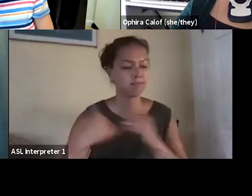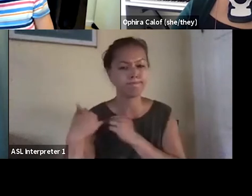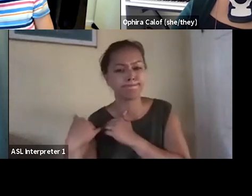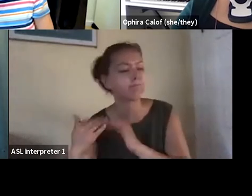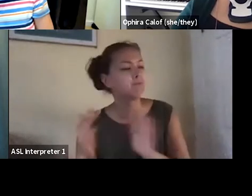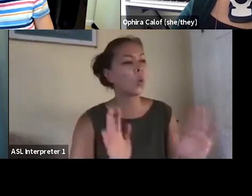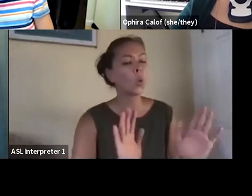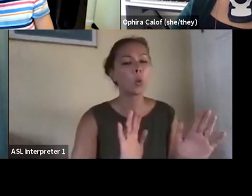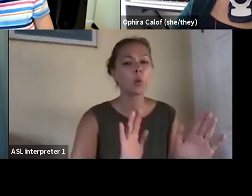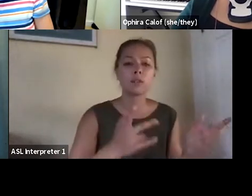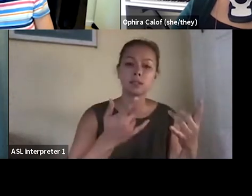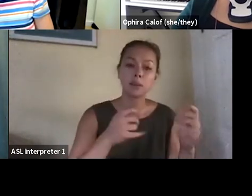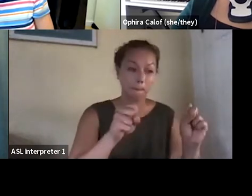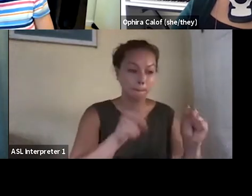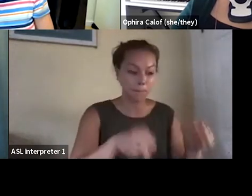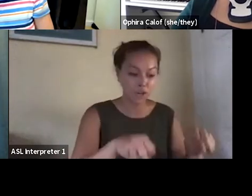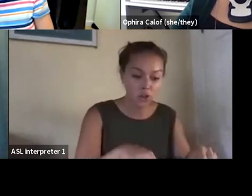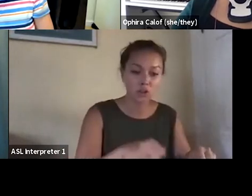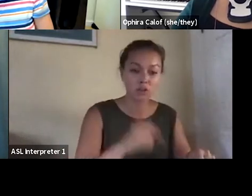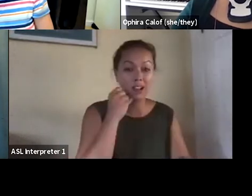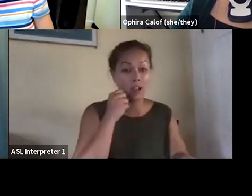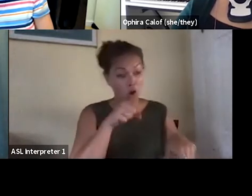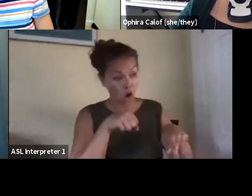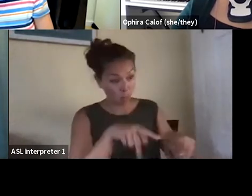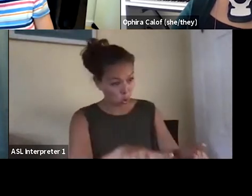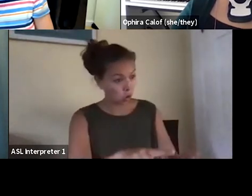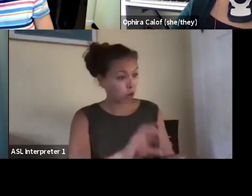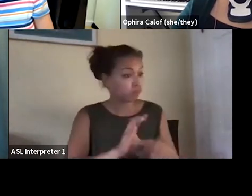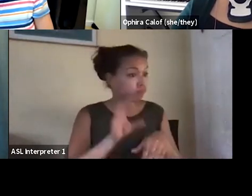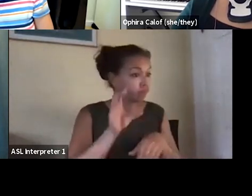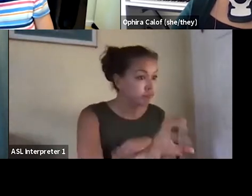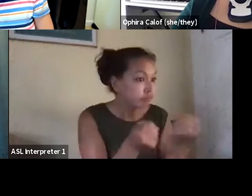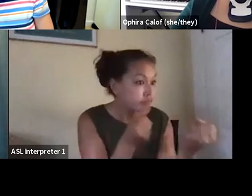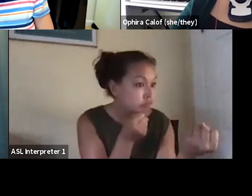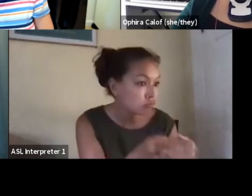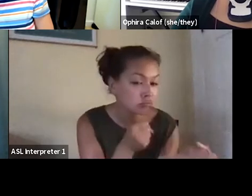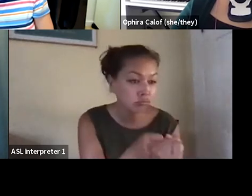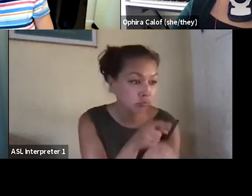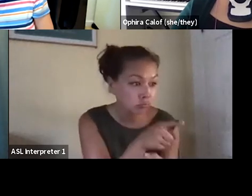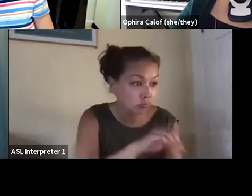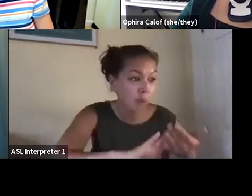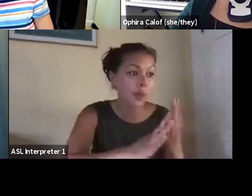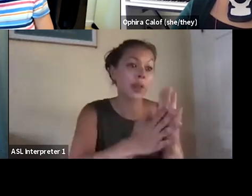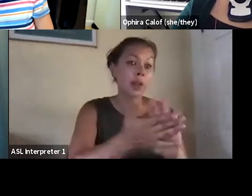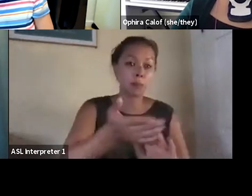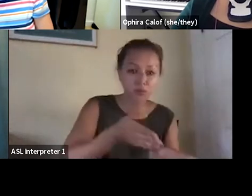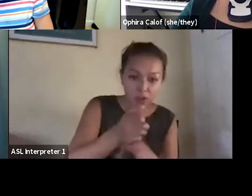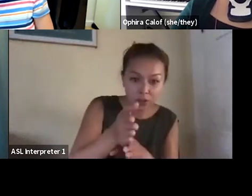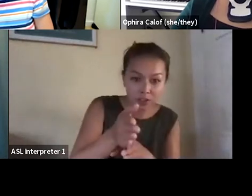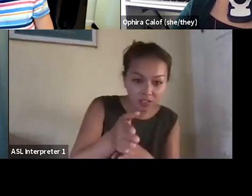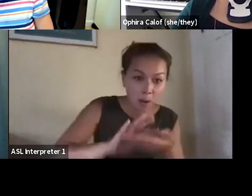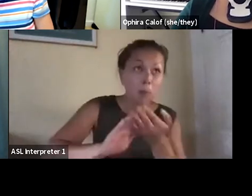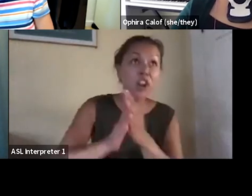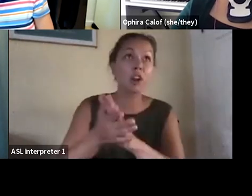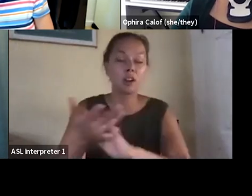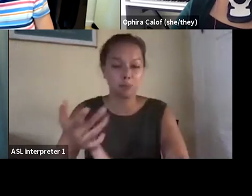potential are actually given the chance to have someone invested in them, then that will lead to them ultimately being a professional and ultimately that being a profitable